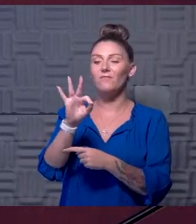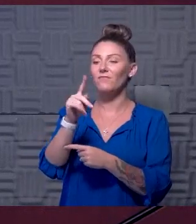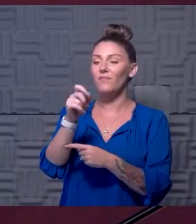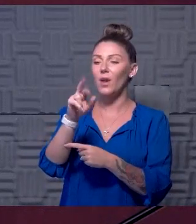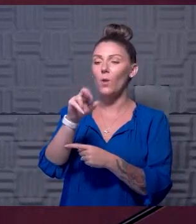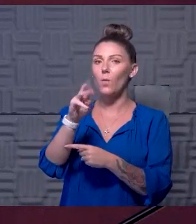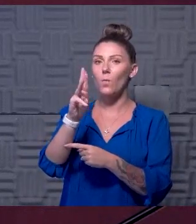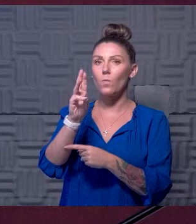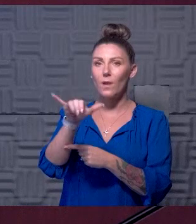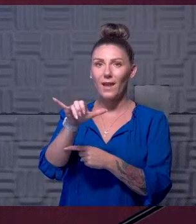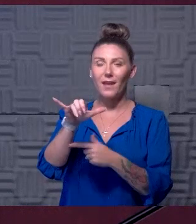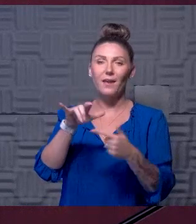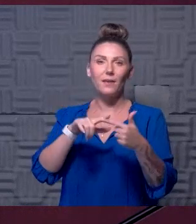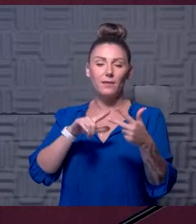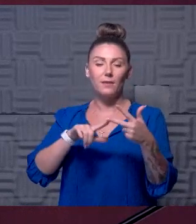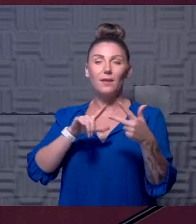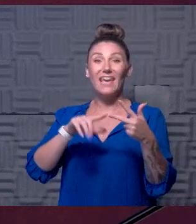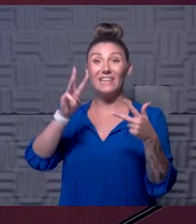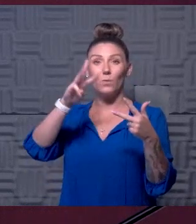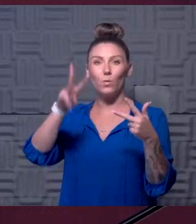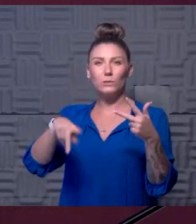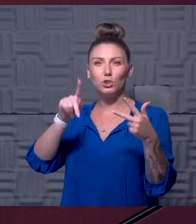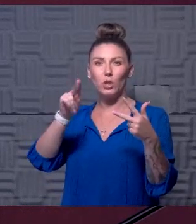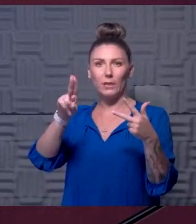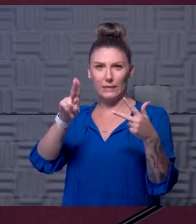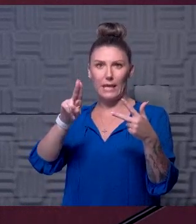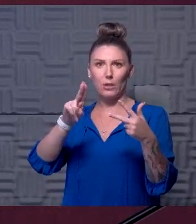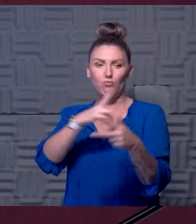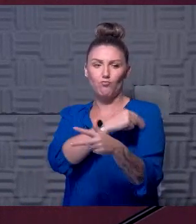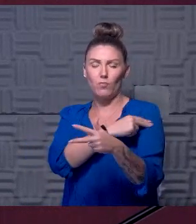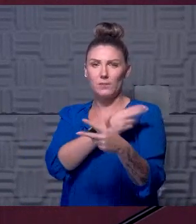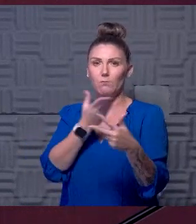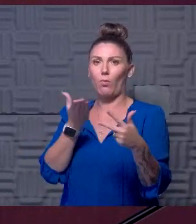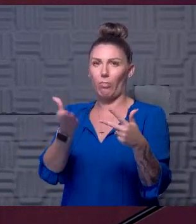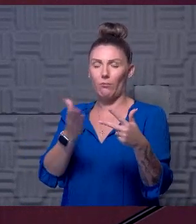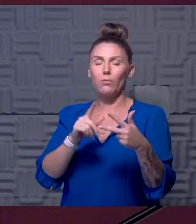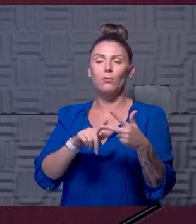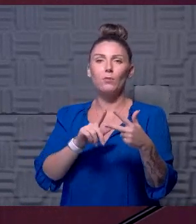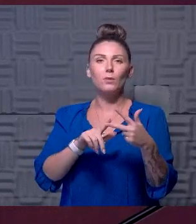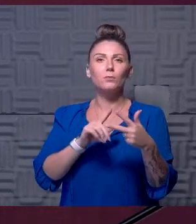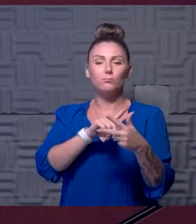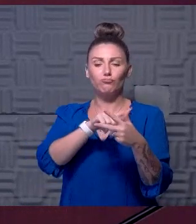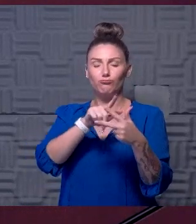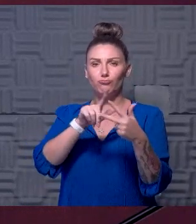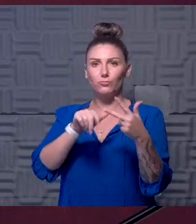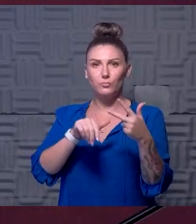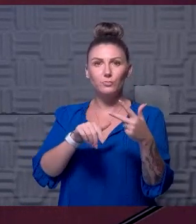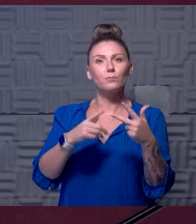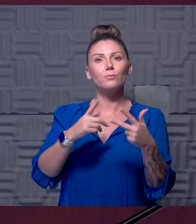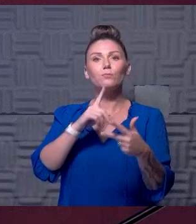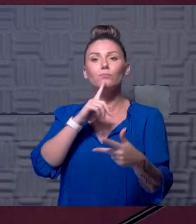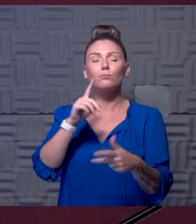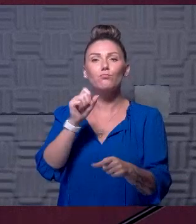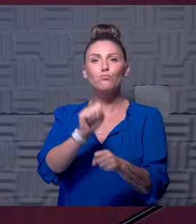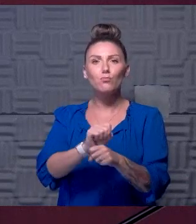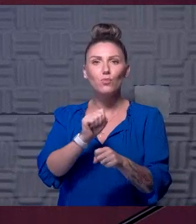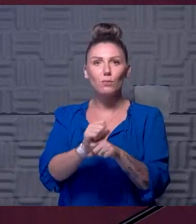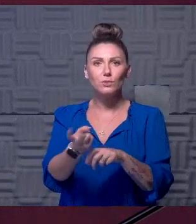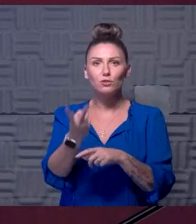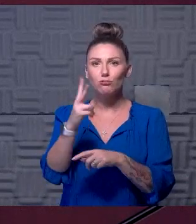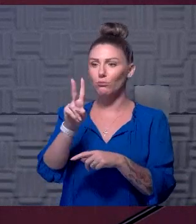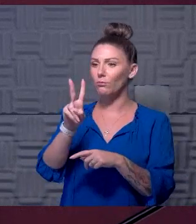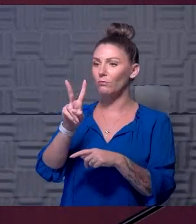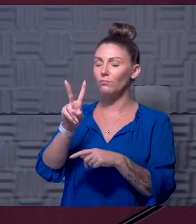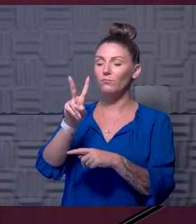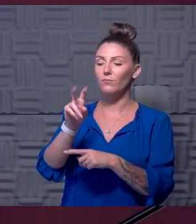going to have the KU Wichita campus enroll as well. And we're promised 2 vans, but right now we